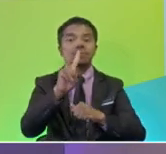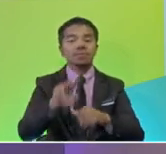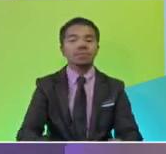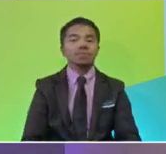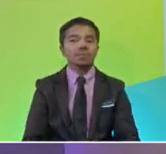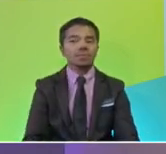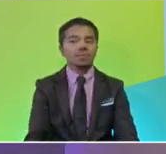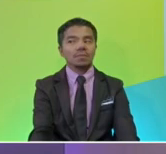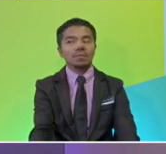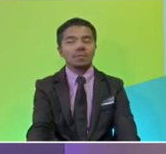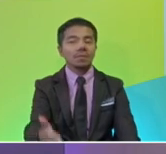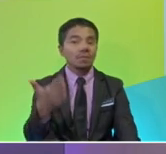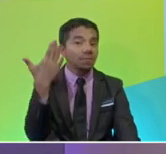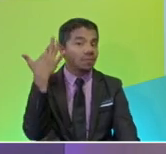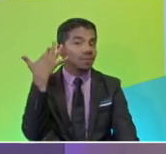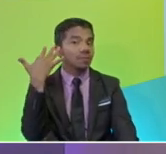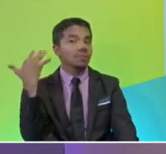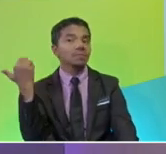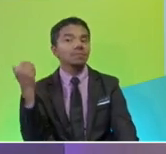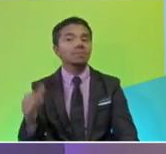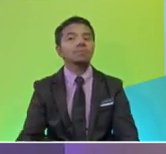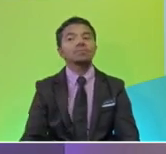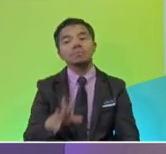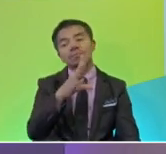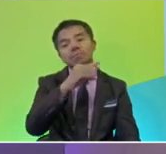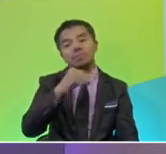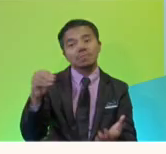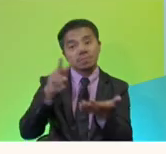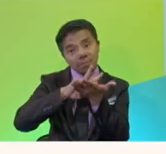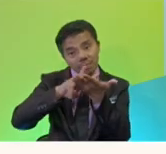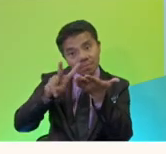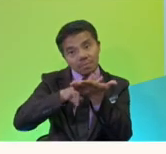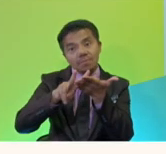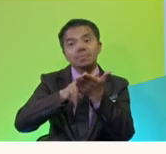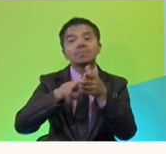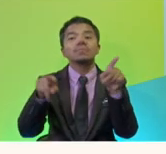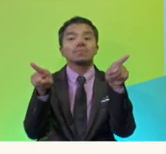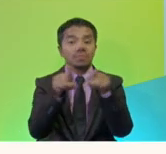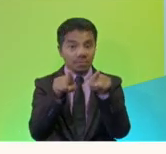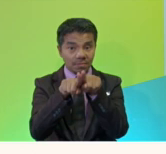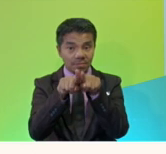and read the text together. So, listen to the audio and read together. Okay.